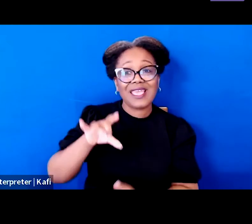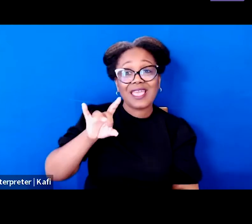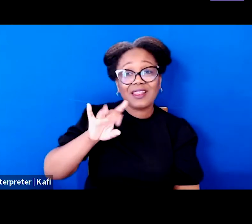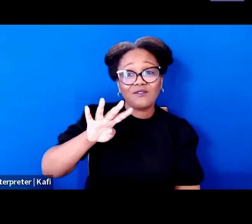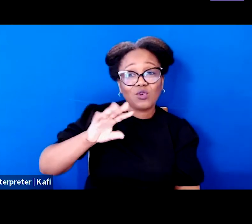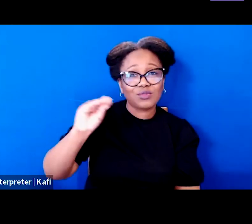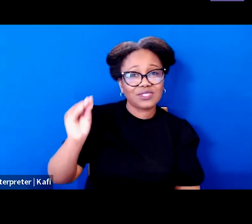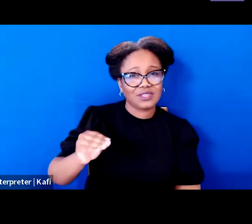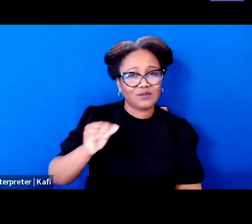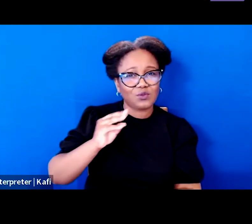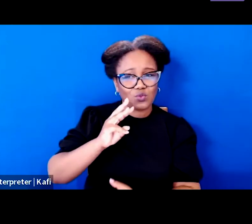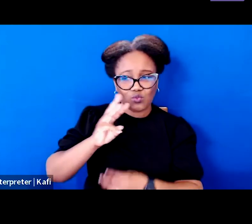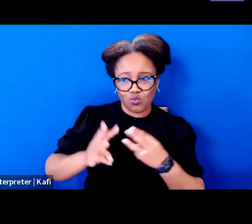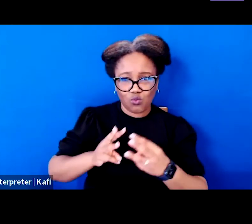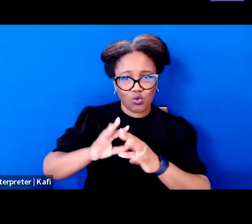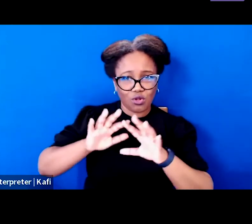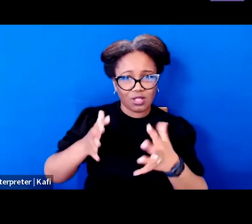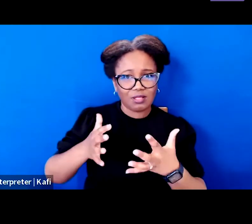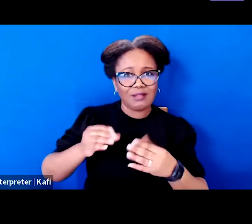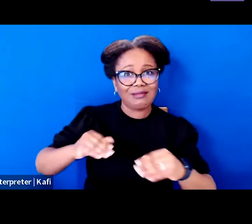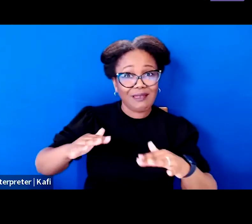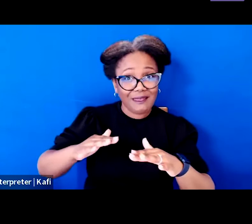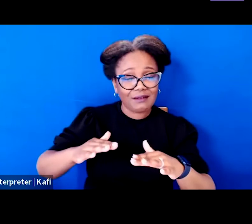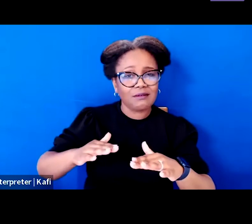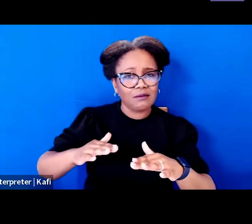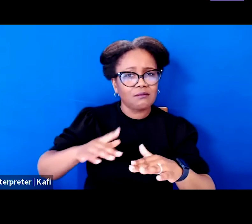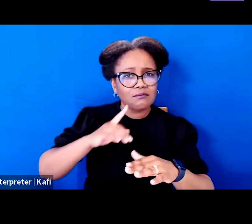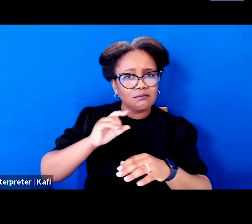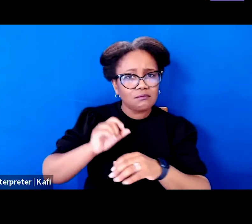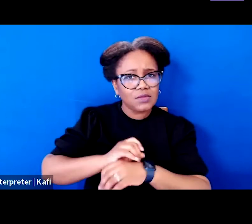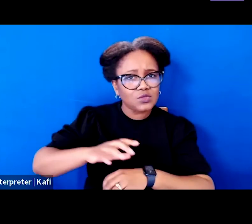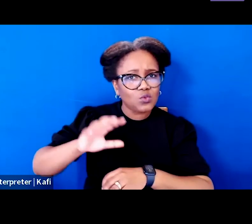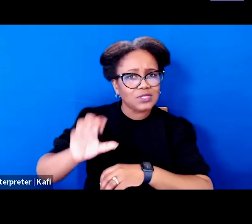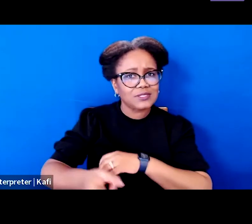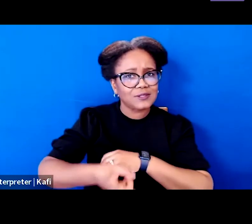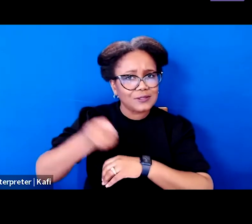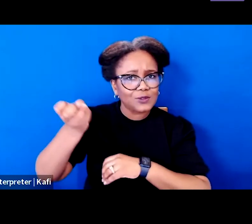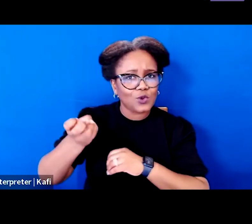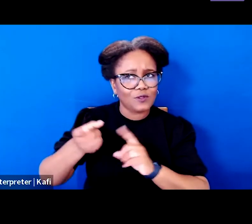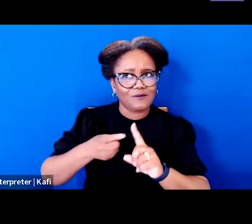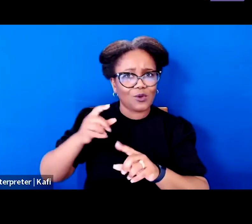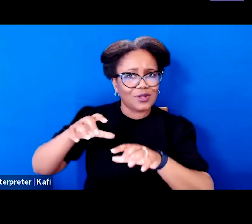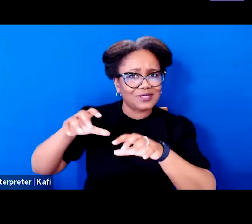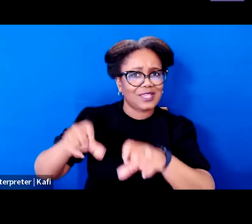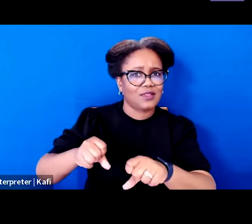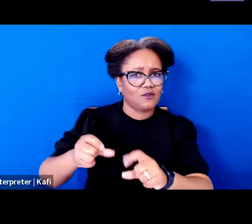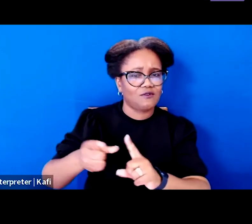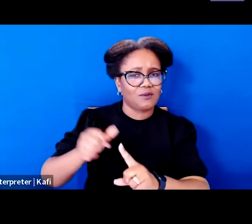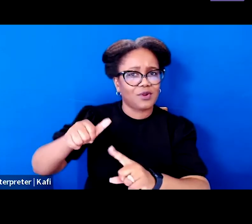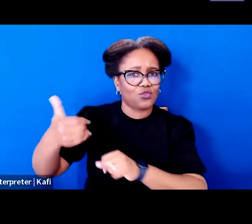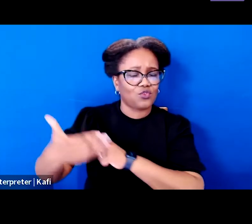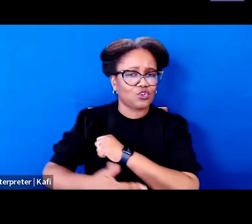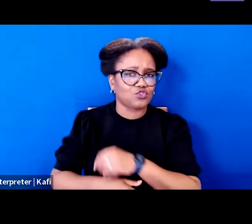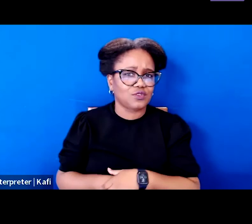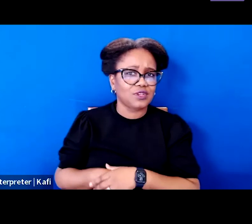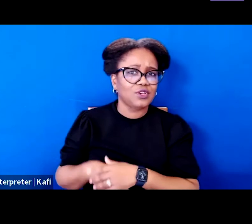galvanized around addressing violence and gender-based violence from the point of view of a profound and deep